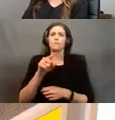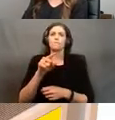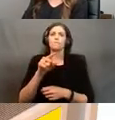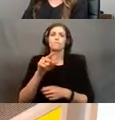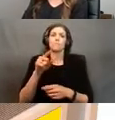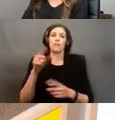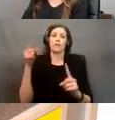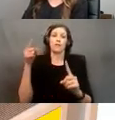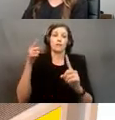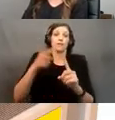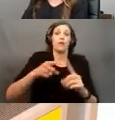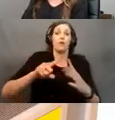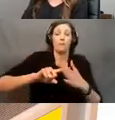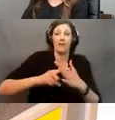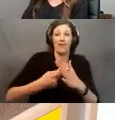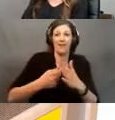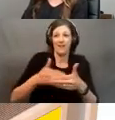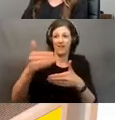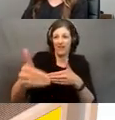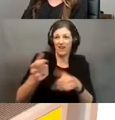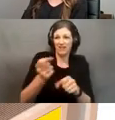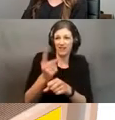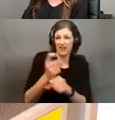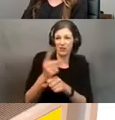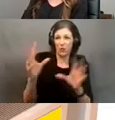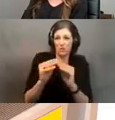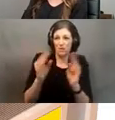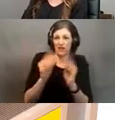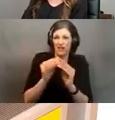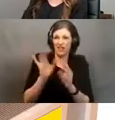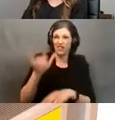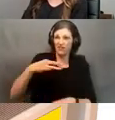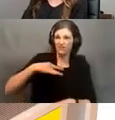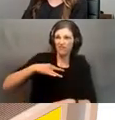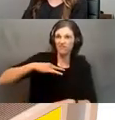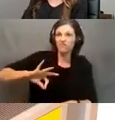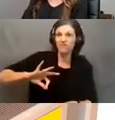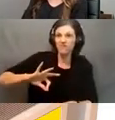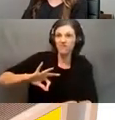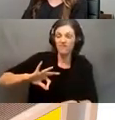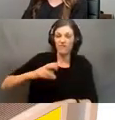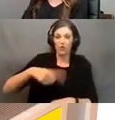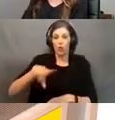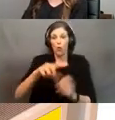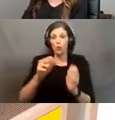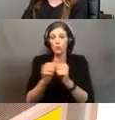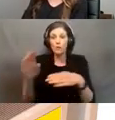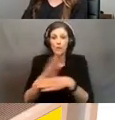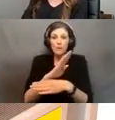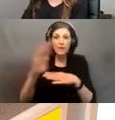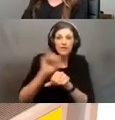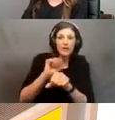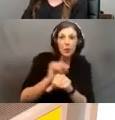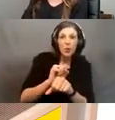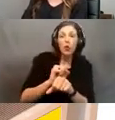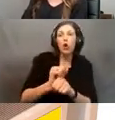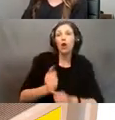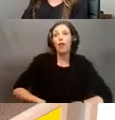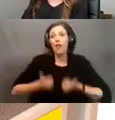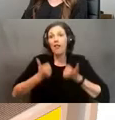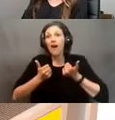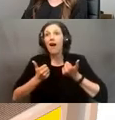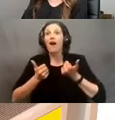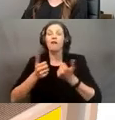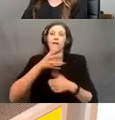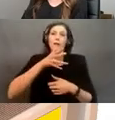meeting is an asset for those who have indeed busy work lives and things on your menu, parent